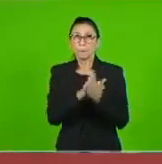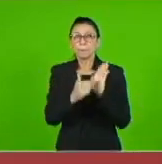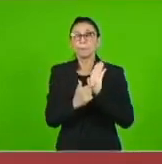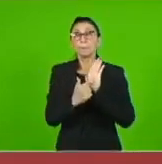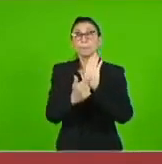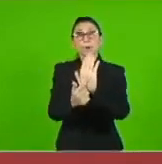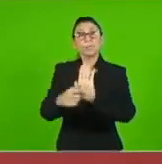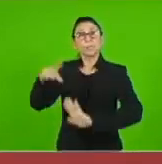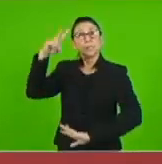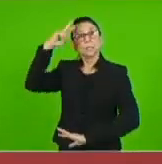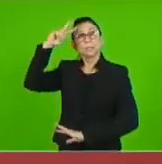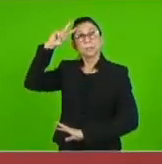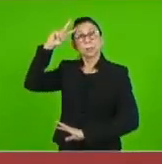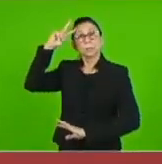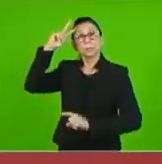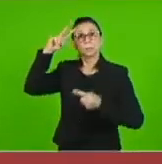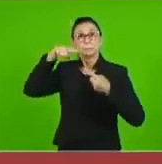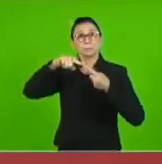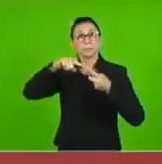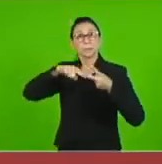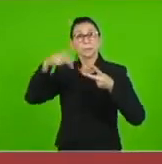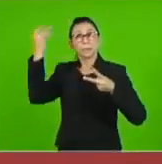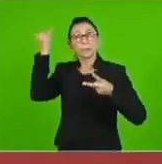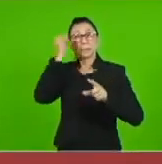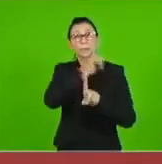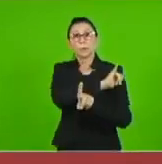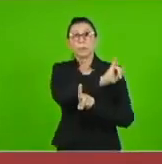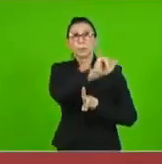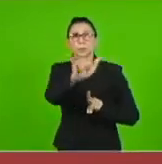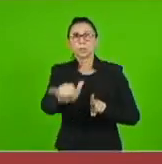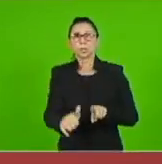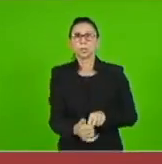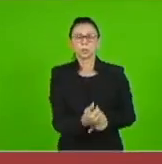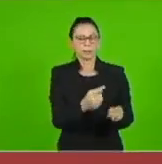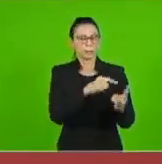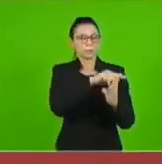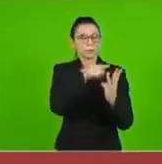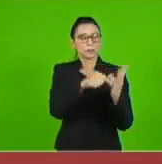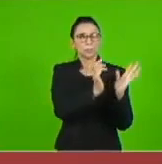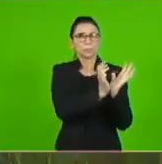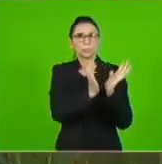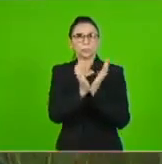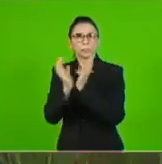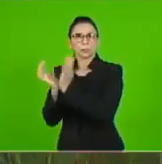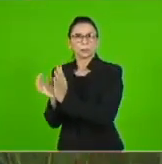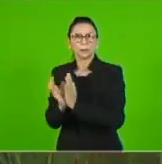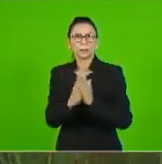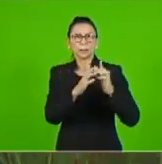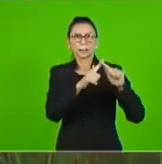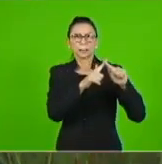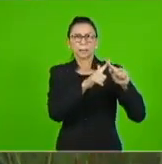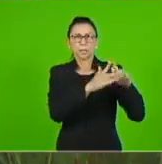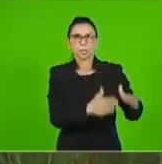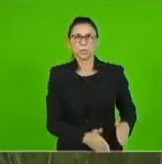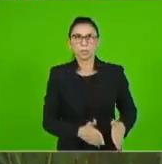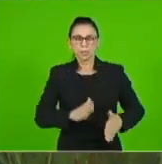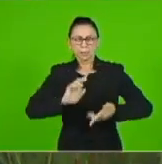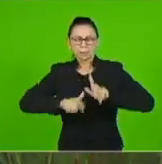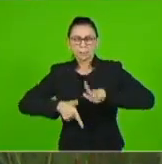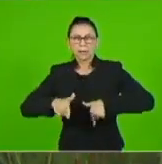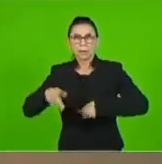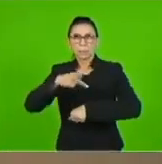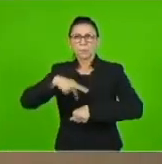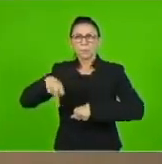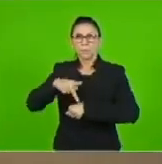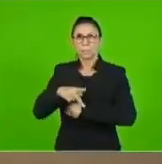is being geared toward historically and prophetically to three specific groups: the church,